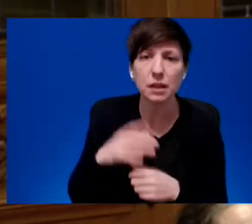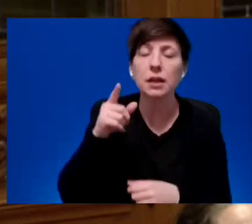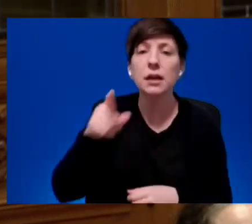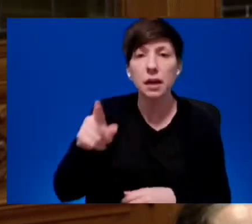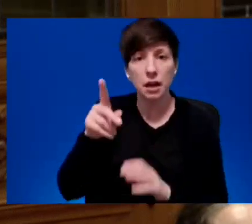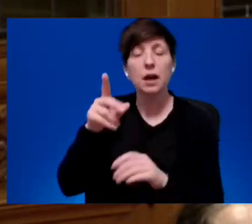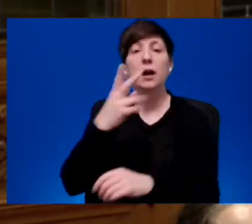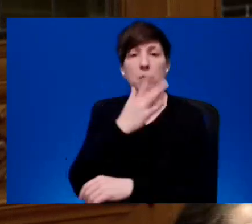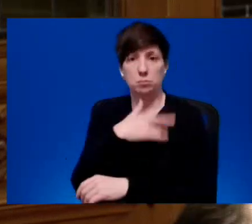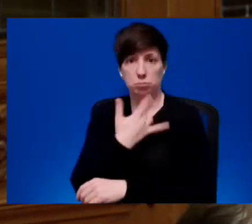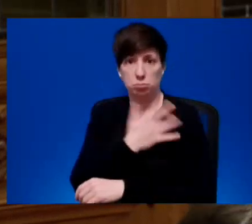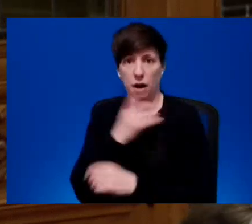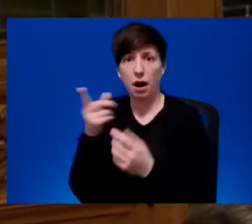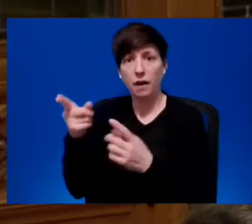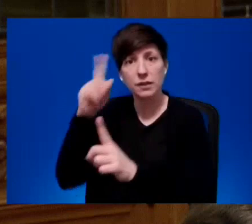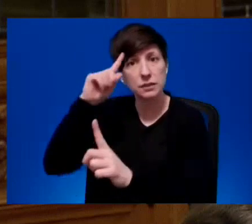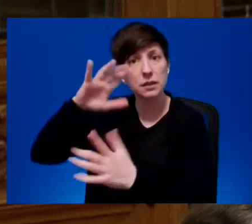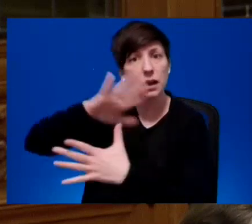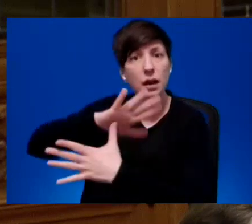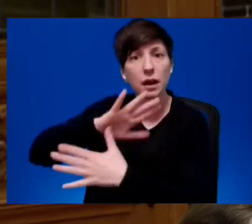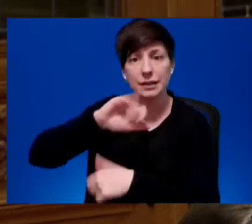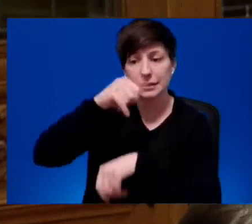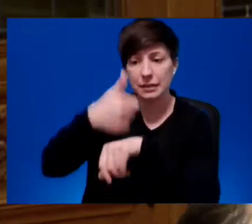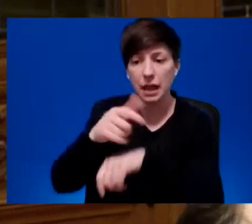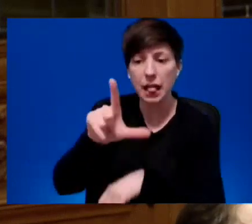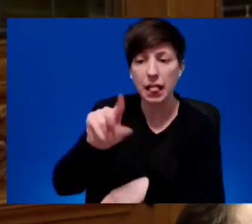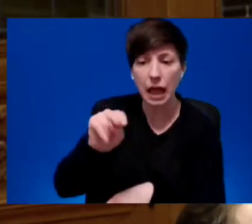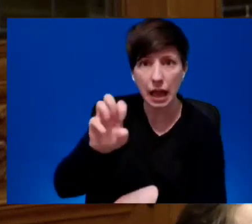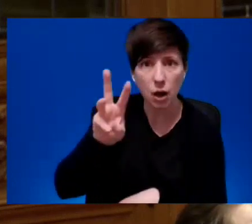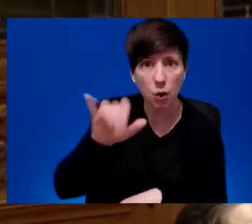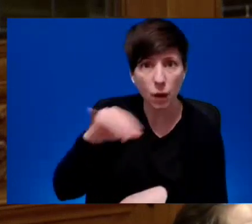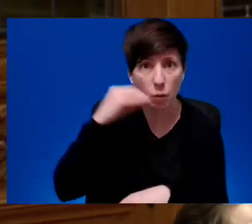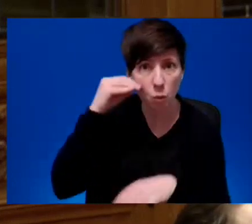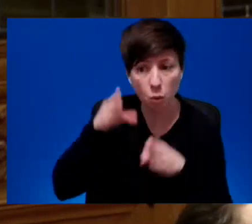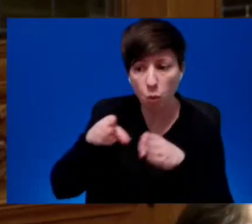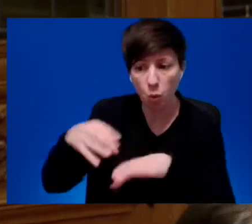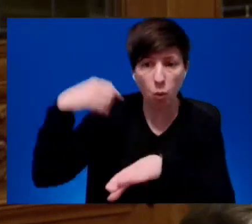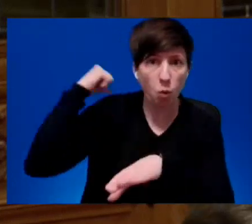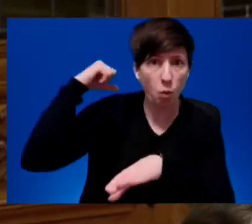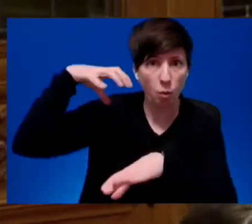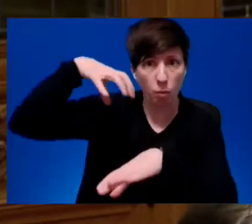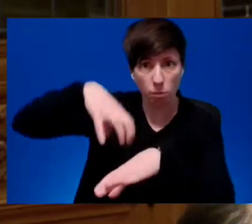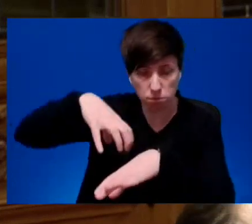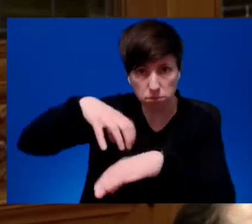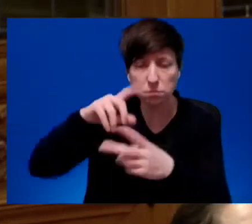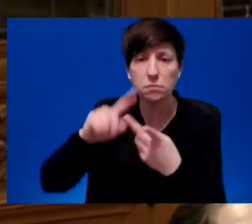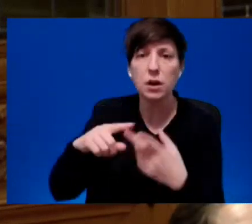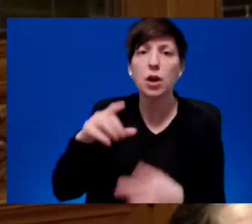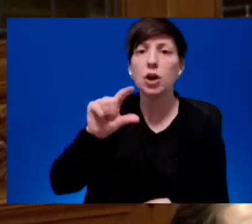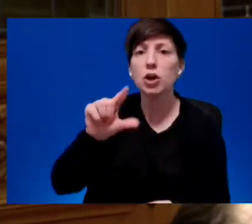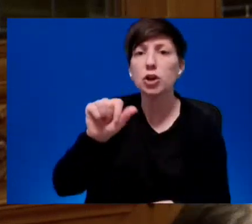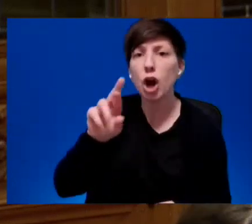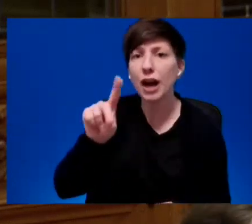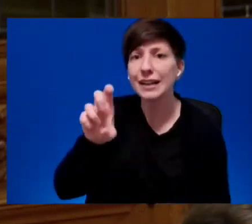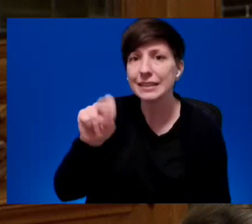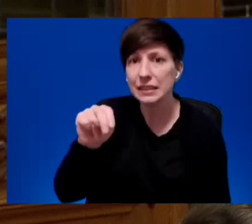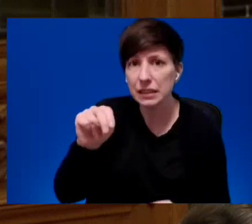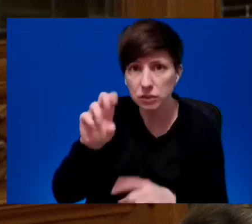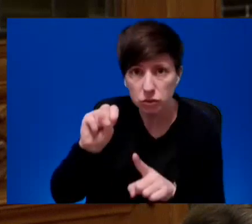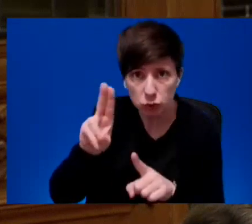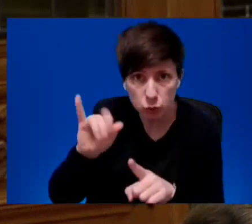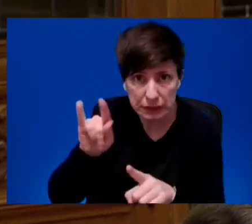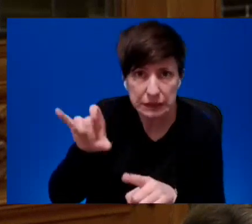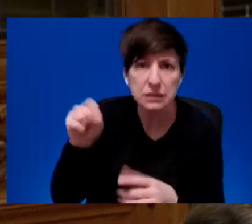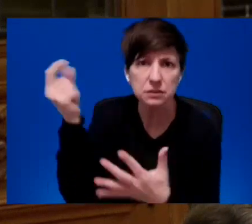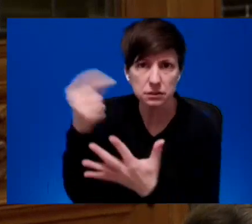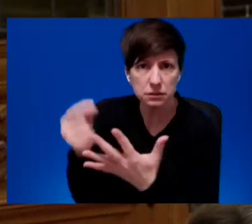garden suites, and secondary suites. They're encouraging people to build up to 6 units on a single-family lot. But if you